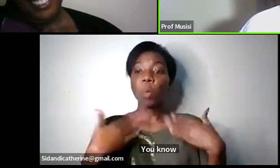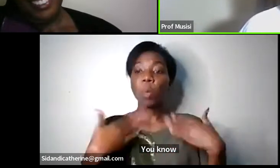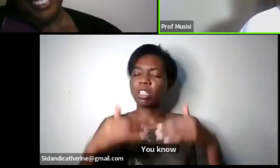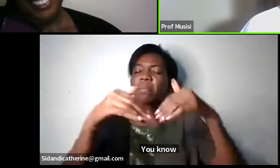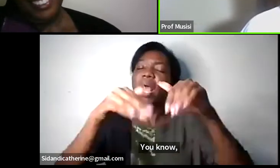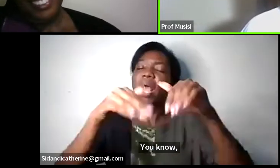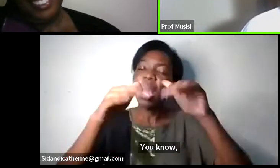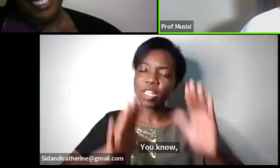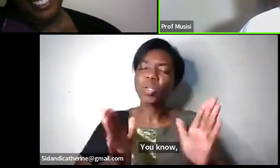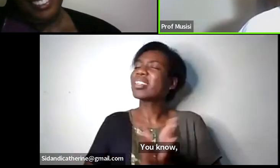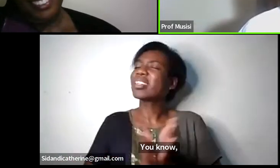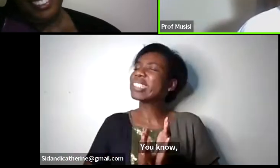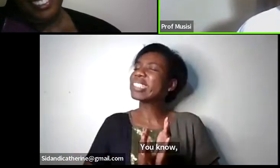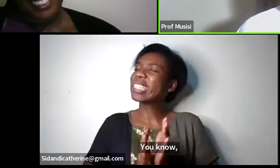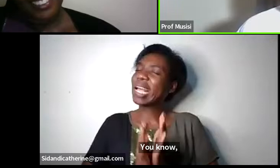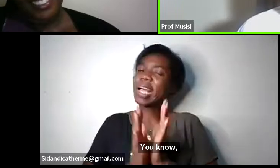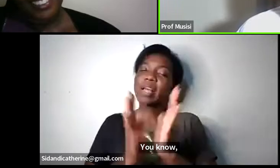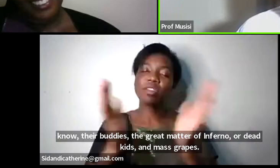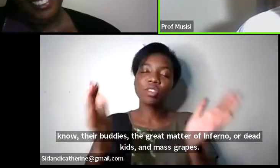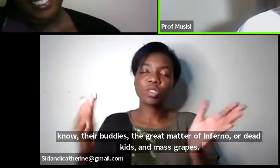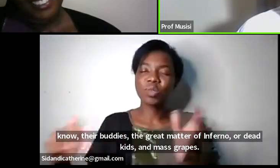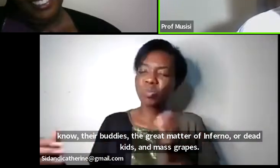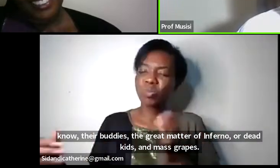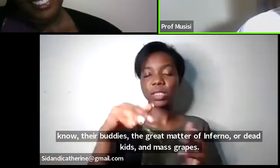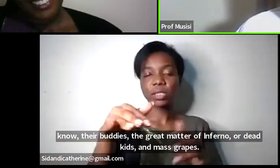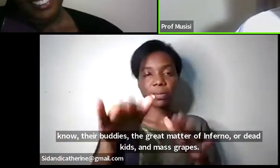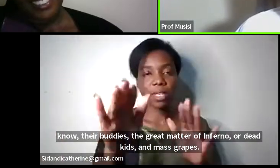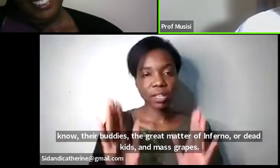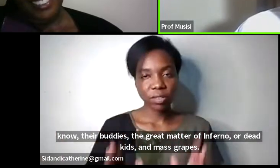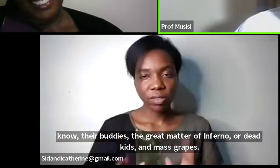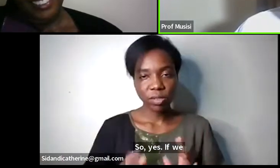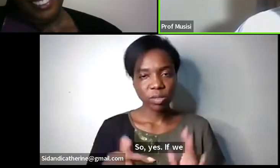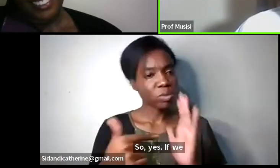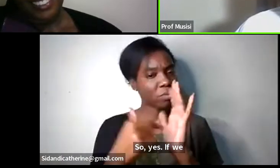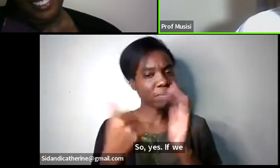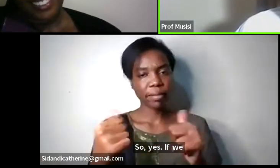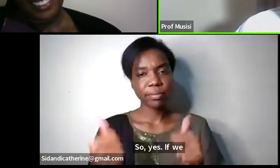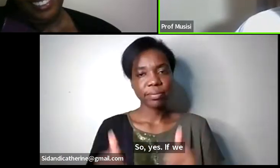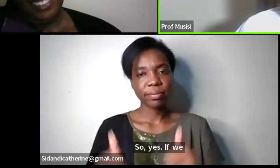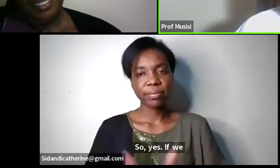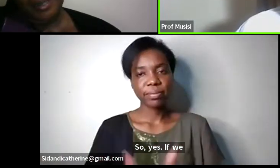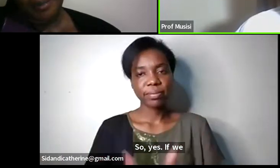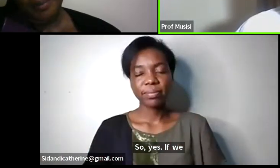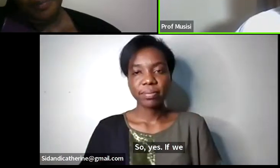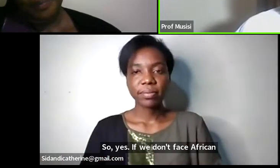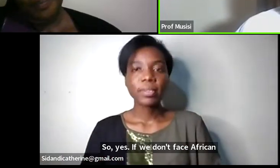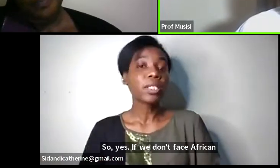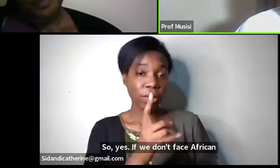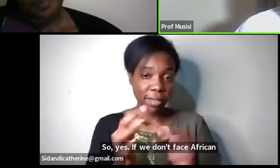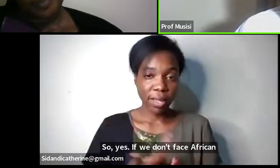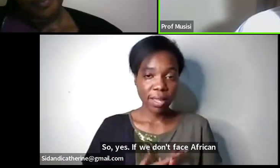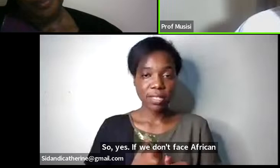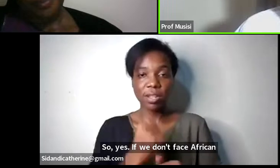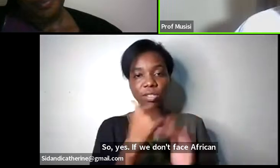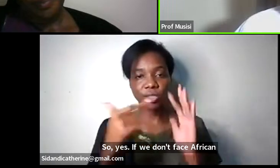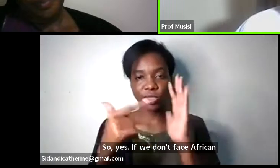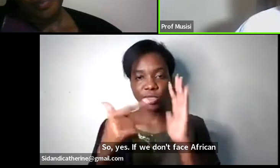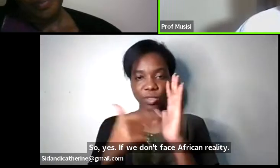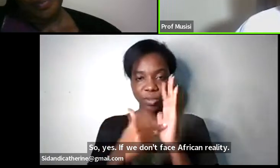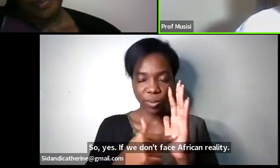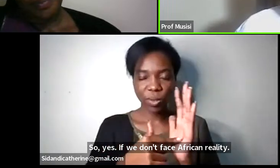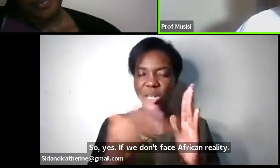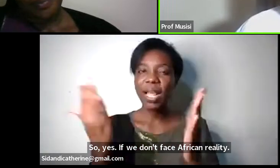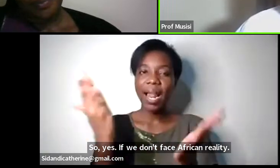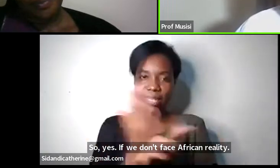and mass graves. So, yes, if we don't face African reality in